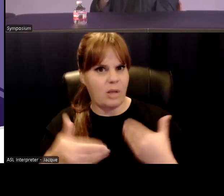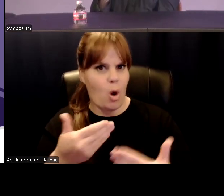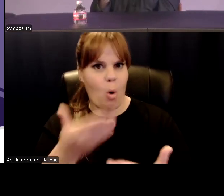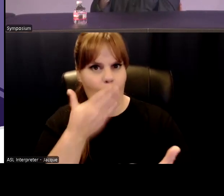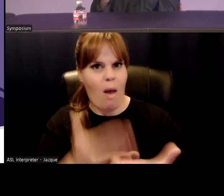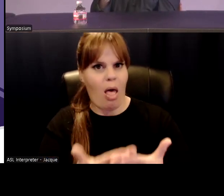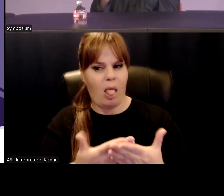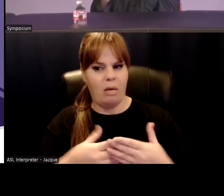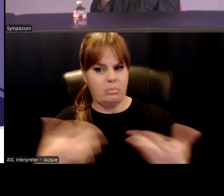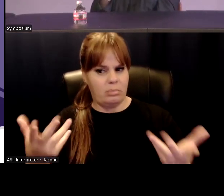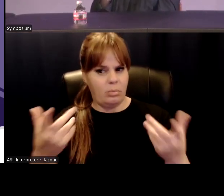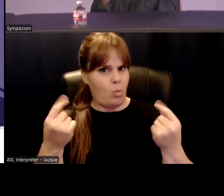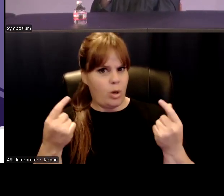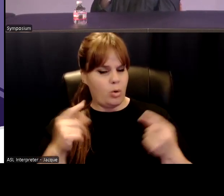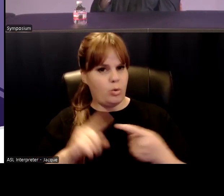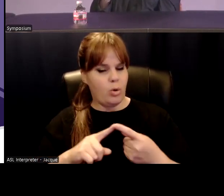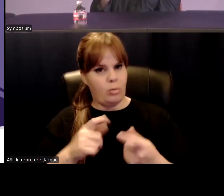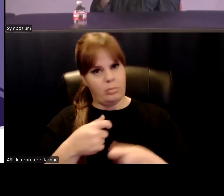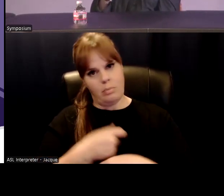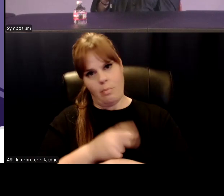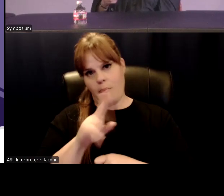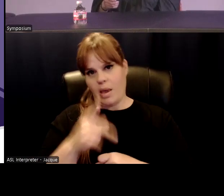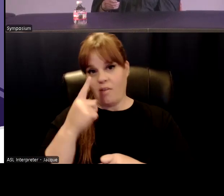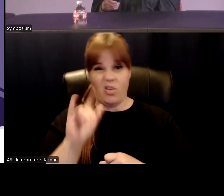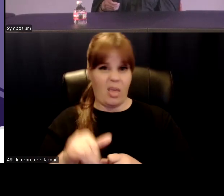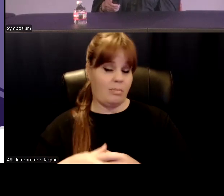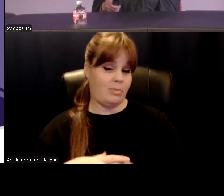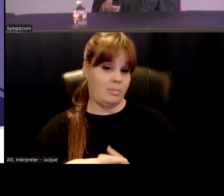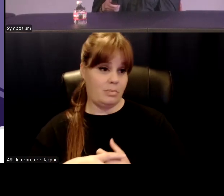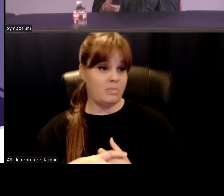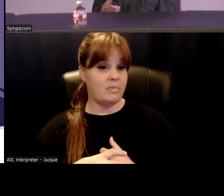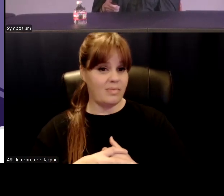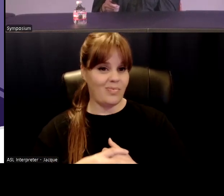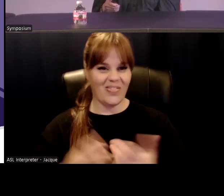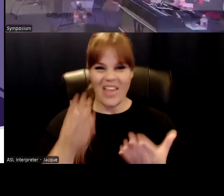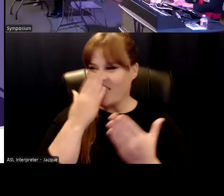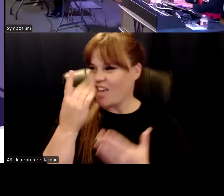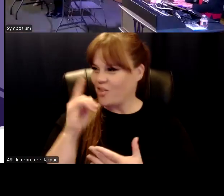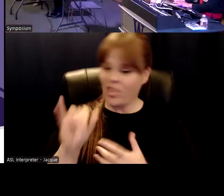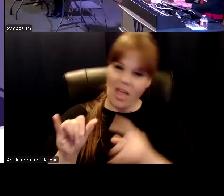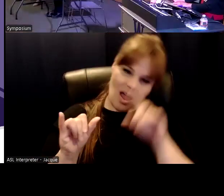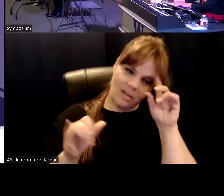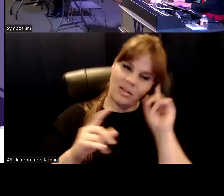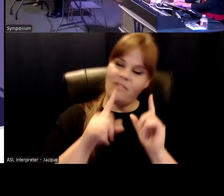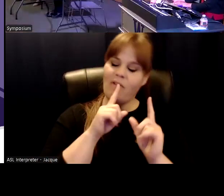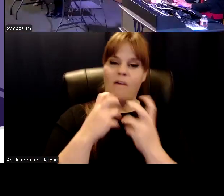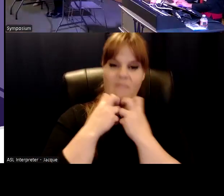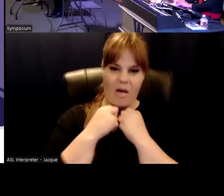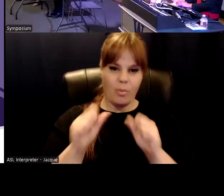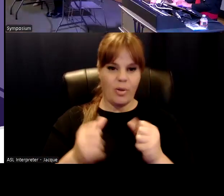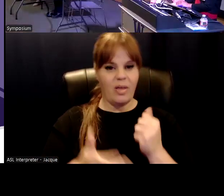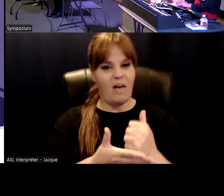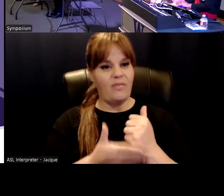do to compensate for that? Thank you for that. That's such valuable, very helpful